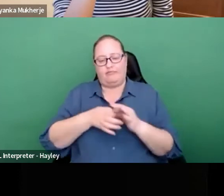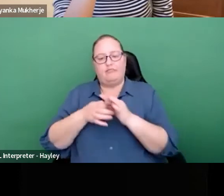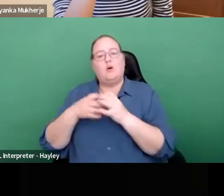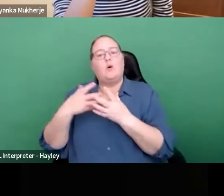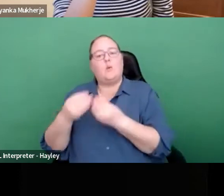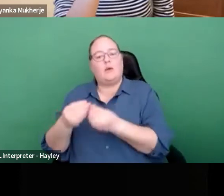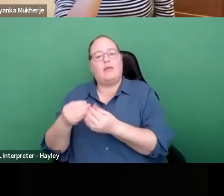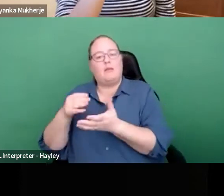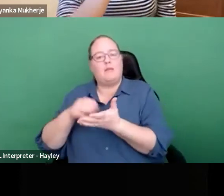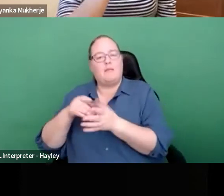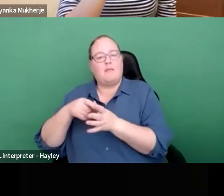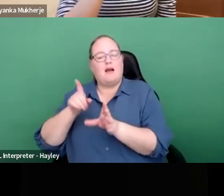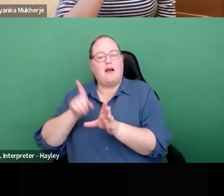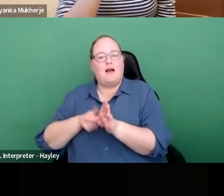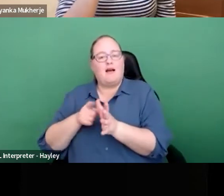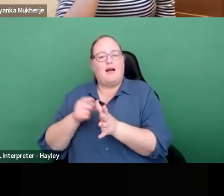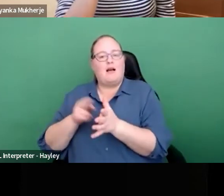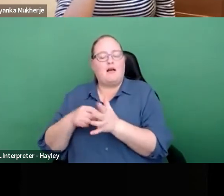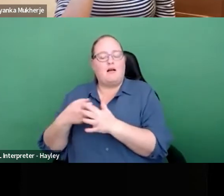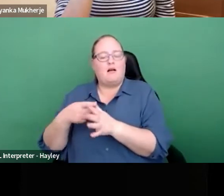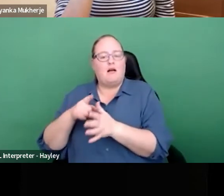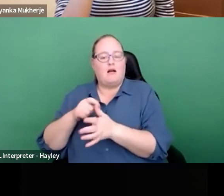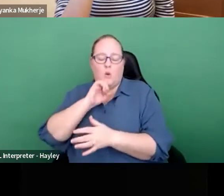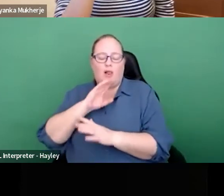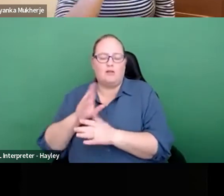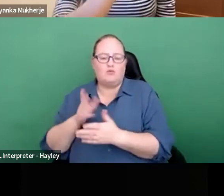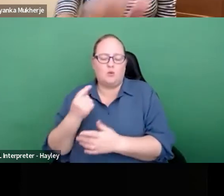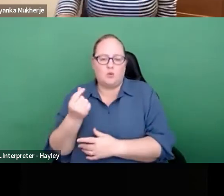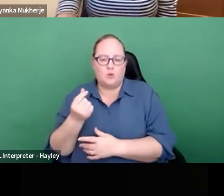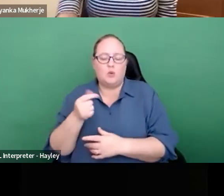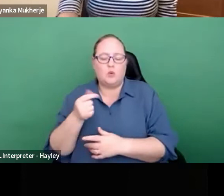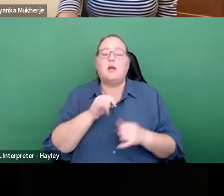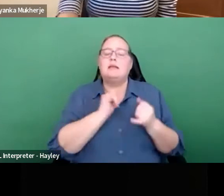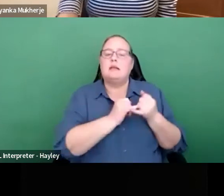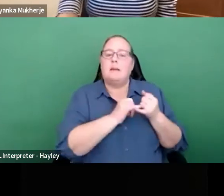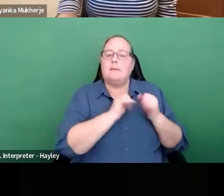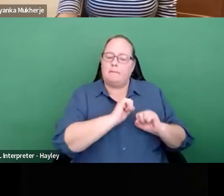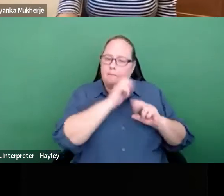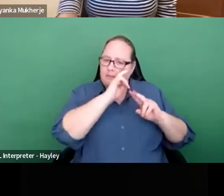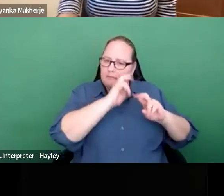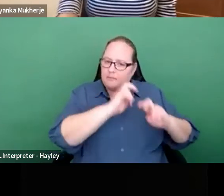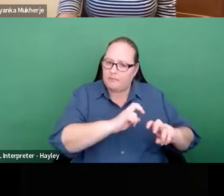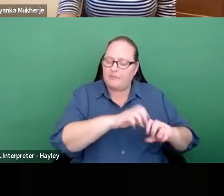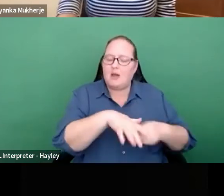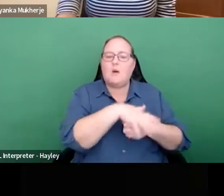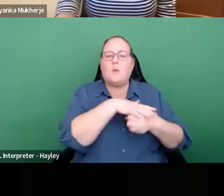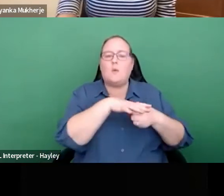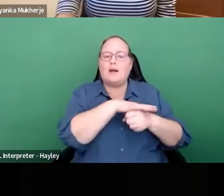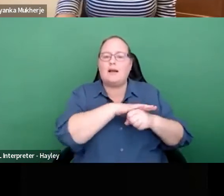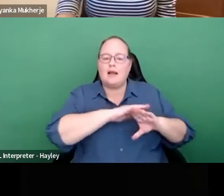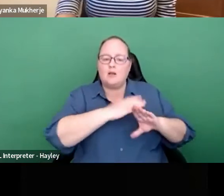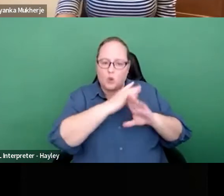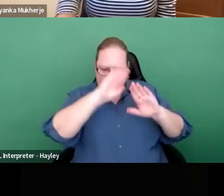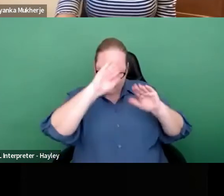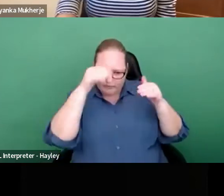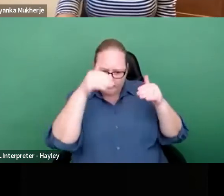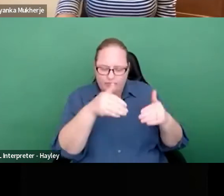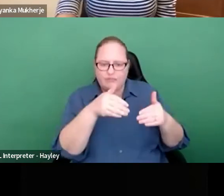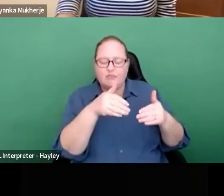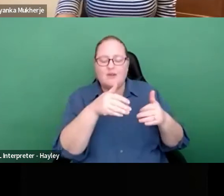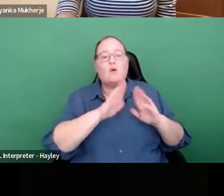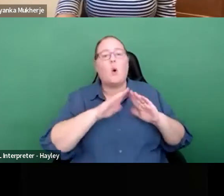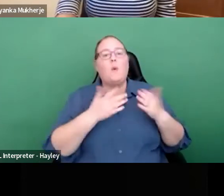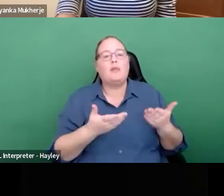Simon's research draws on his professional experience of conducting casework in homeless charities in the